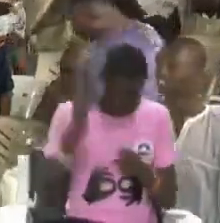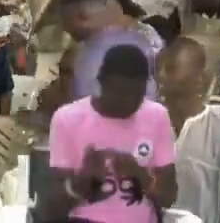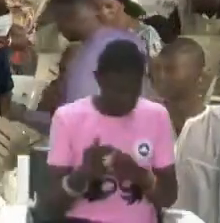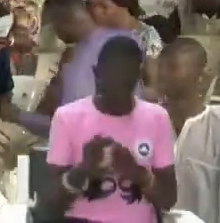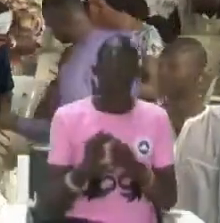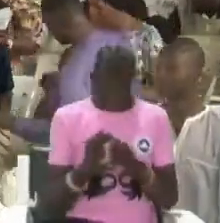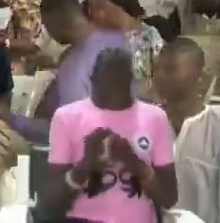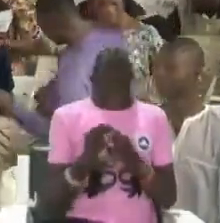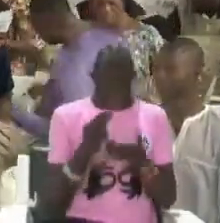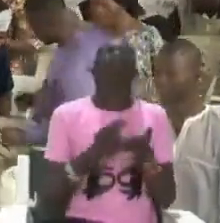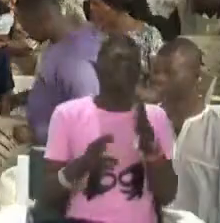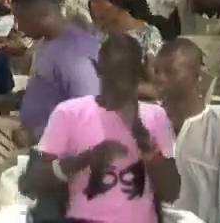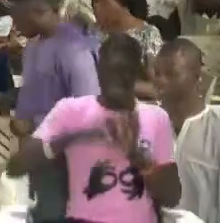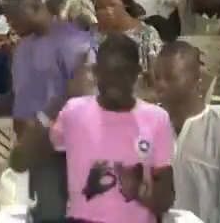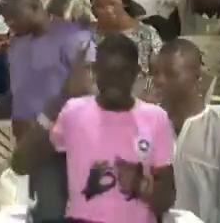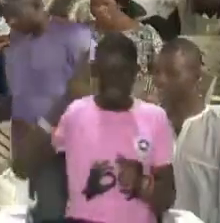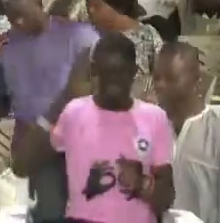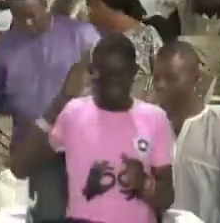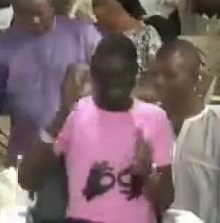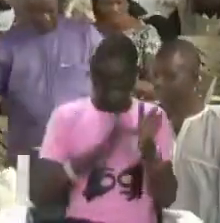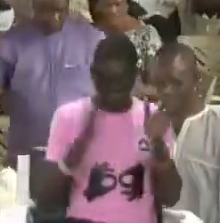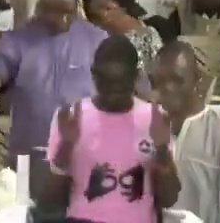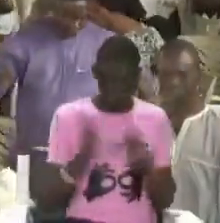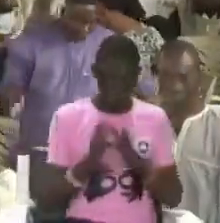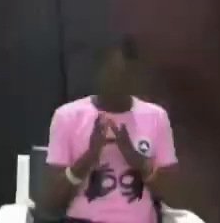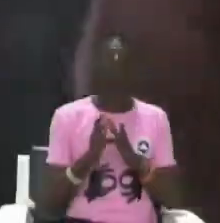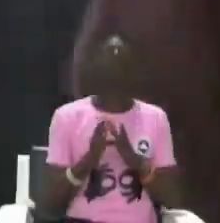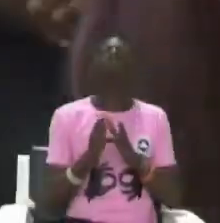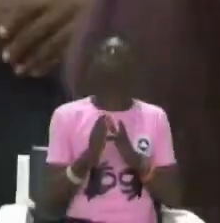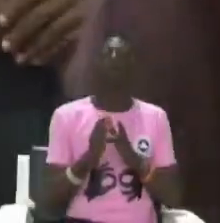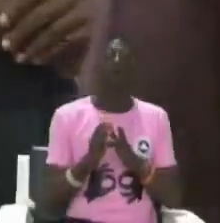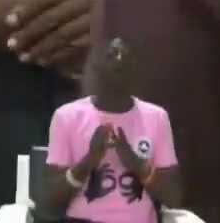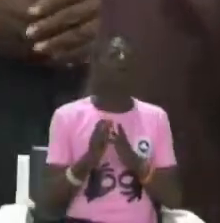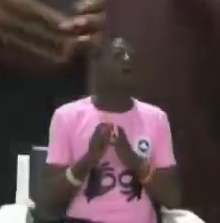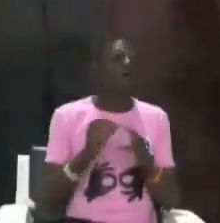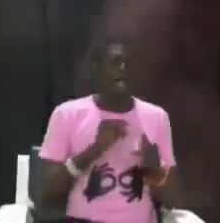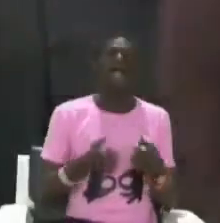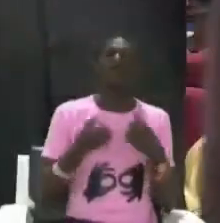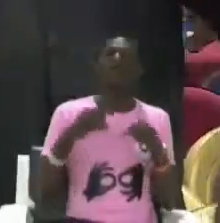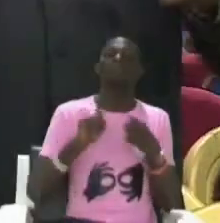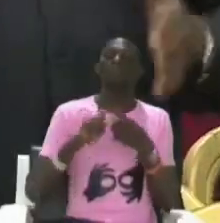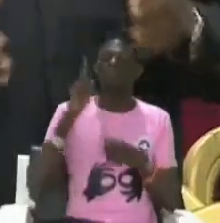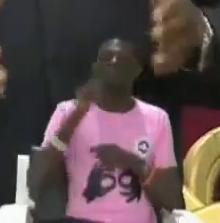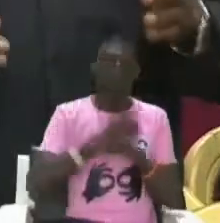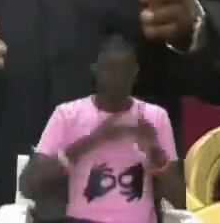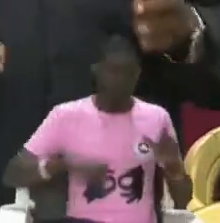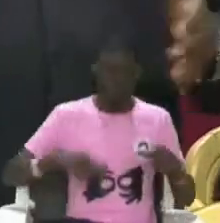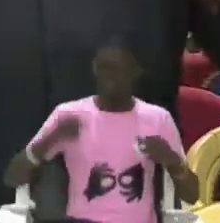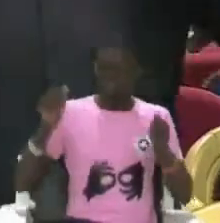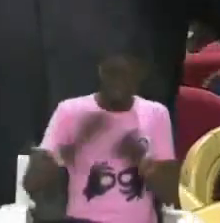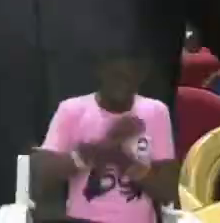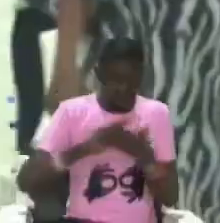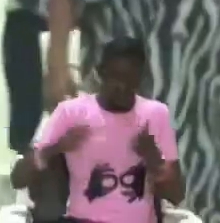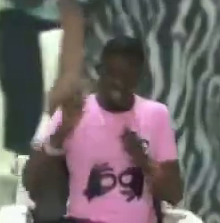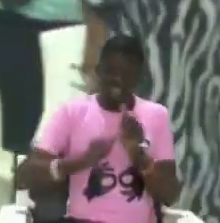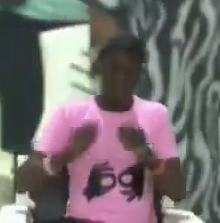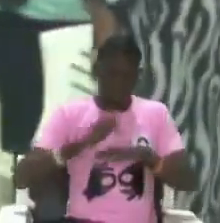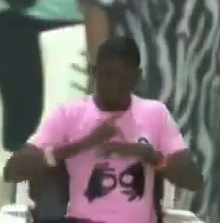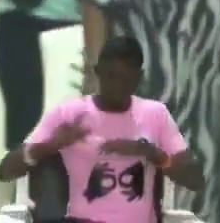In the name of Jesus, that I might come back, O God, to this highly exalted altar, to give